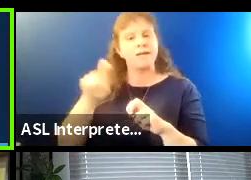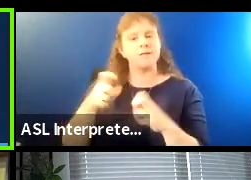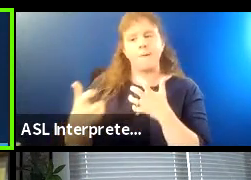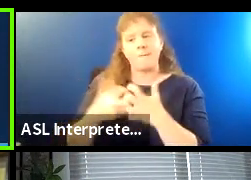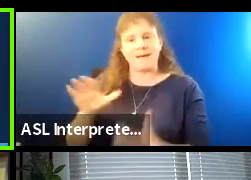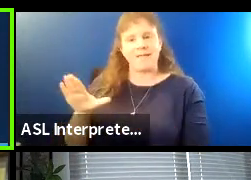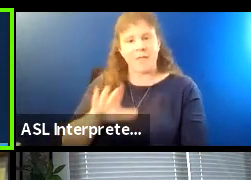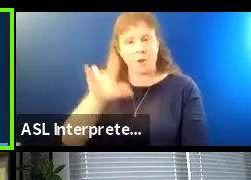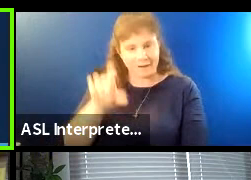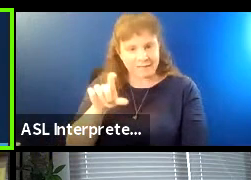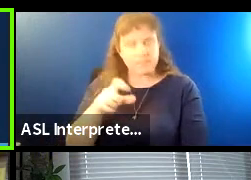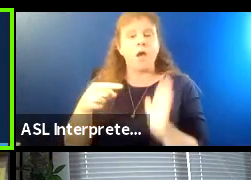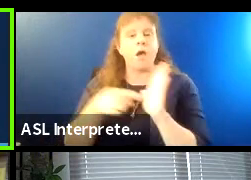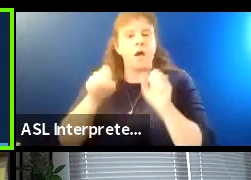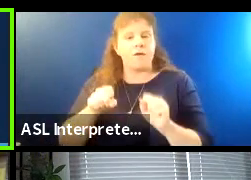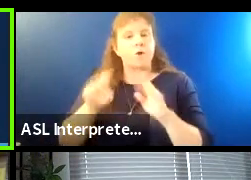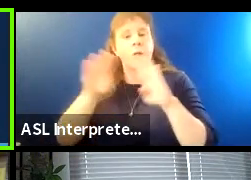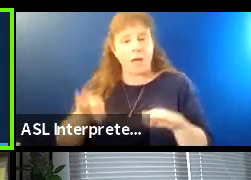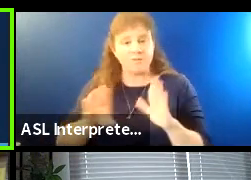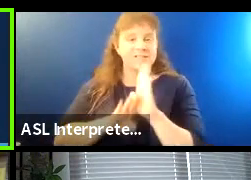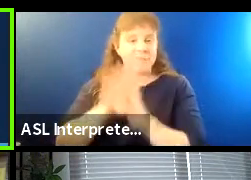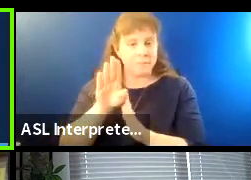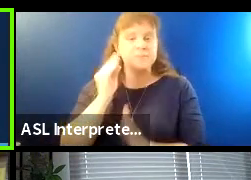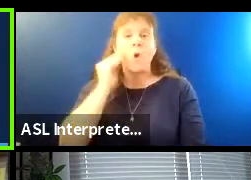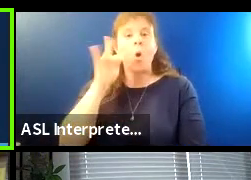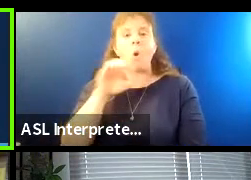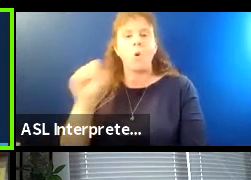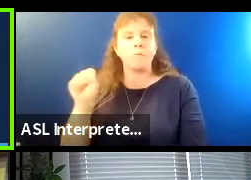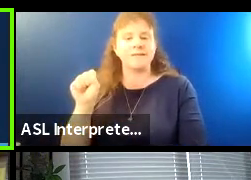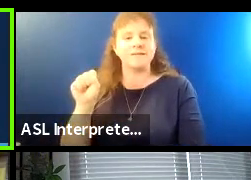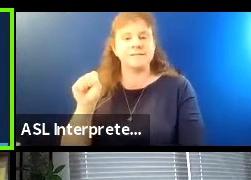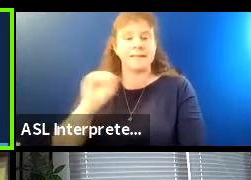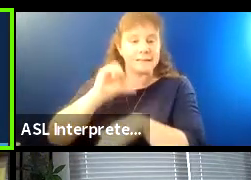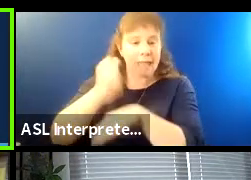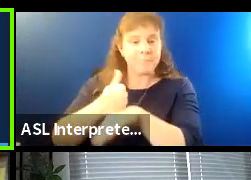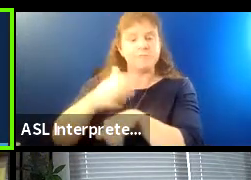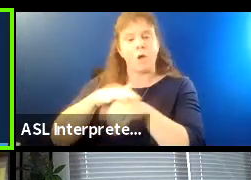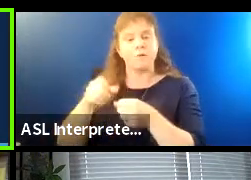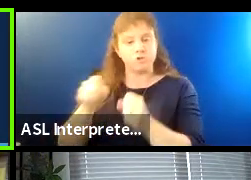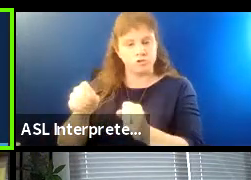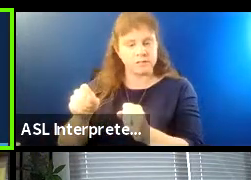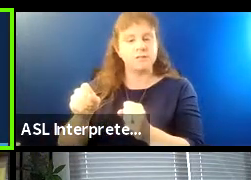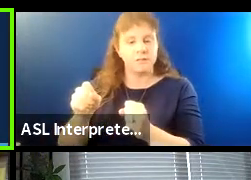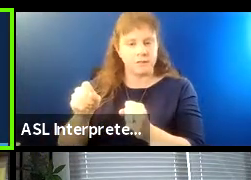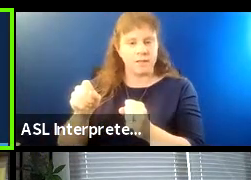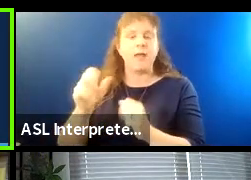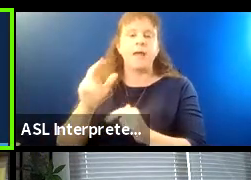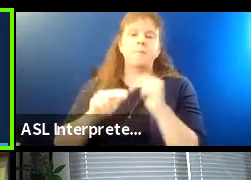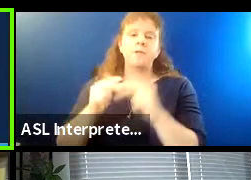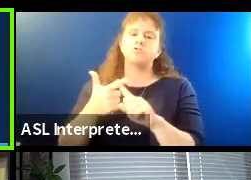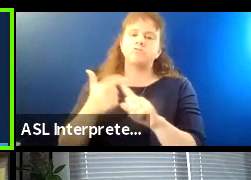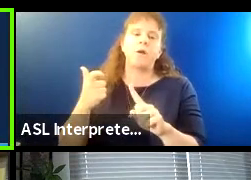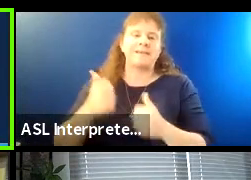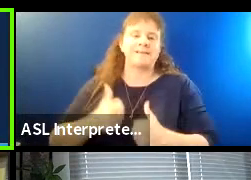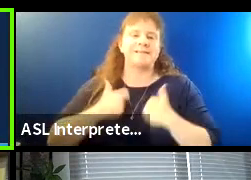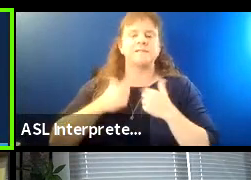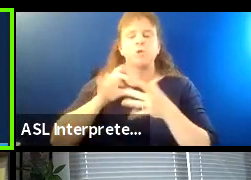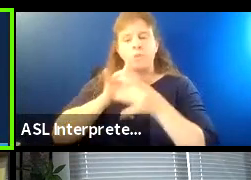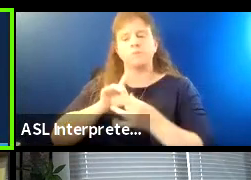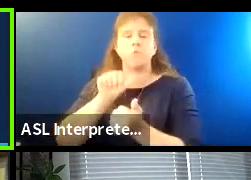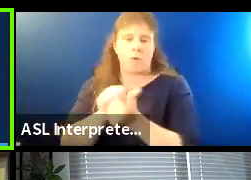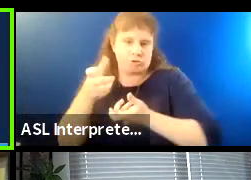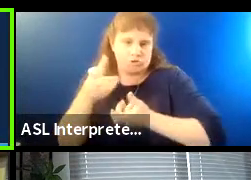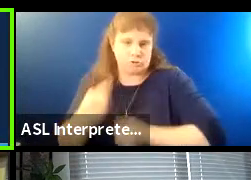in affordable housing developments, homeless encampments, on the street, and build off existing relationships with trusted messengers